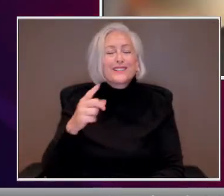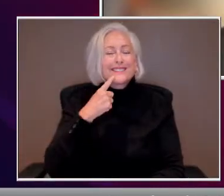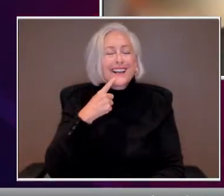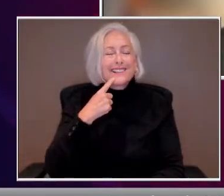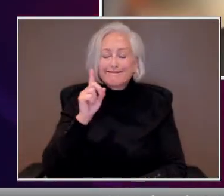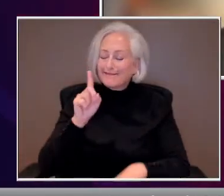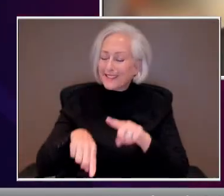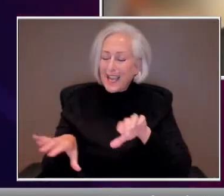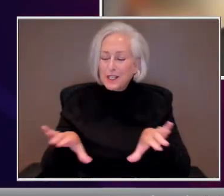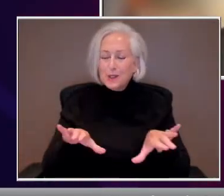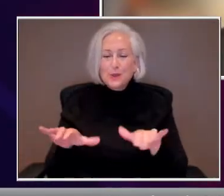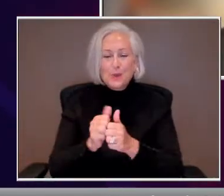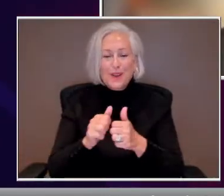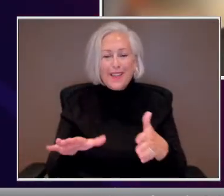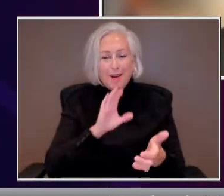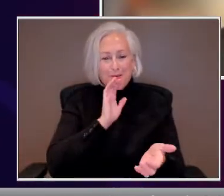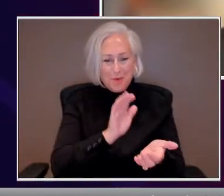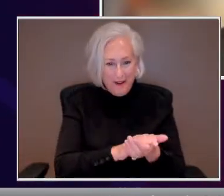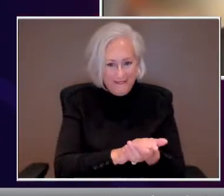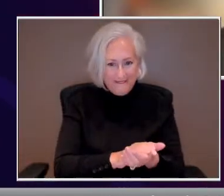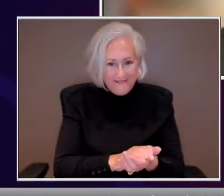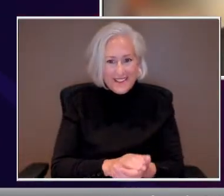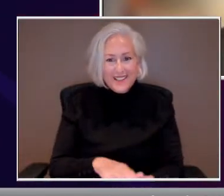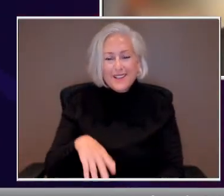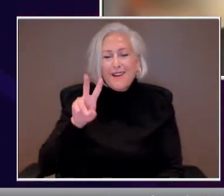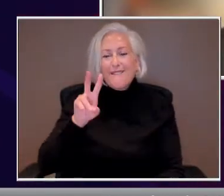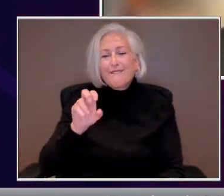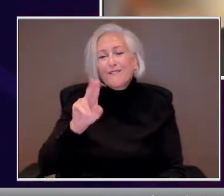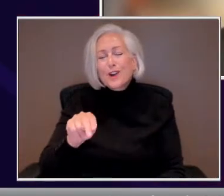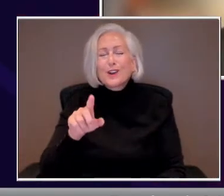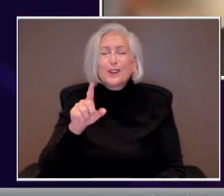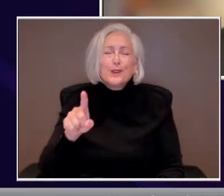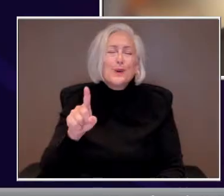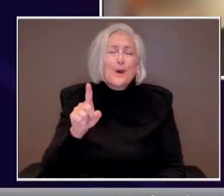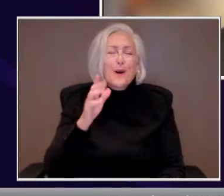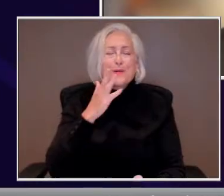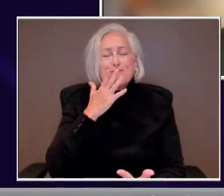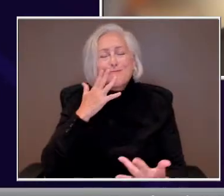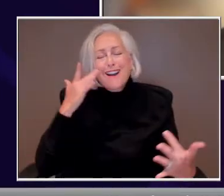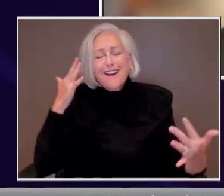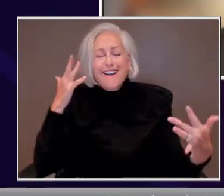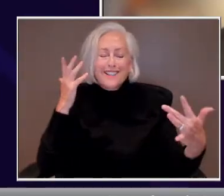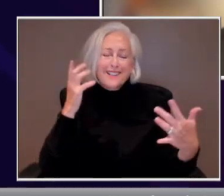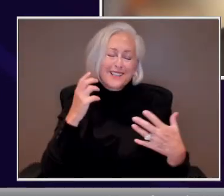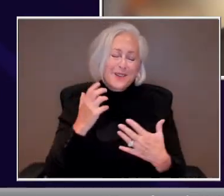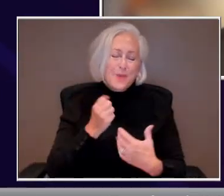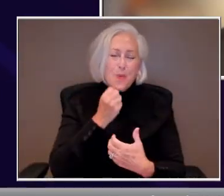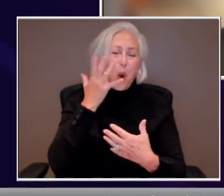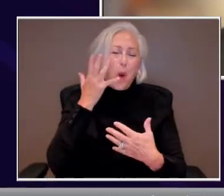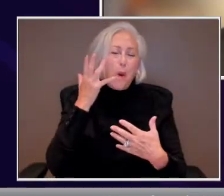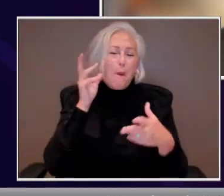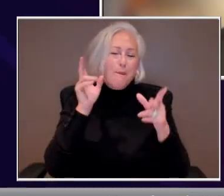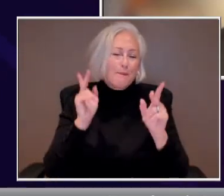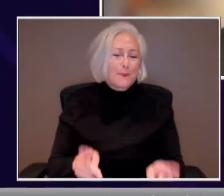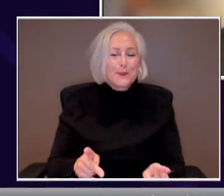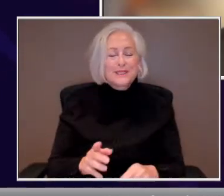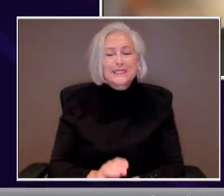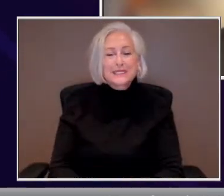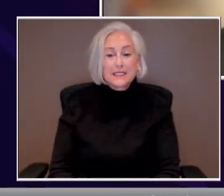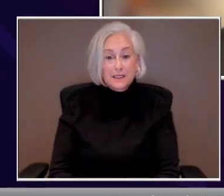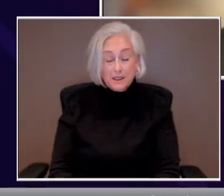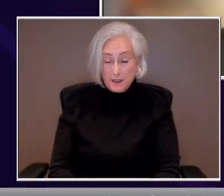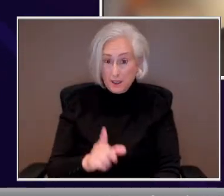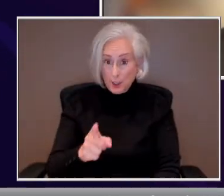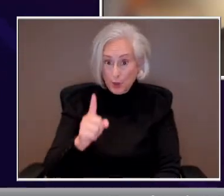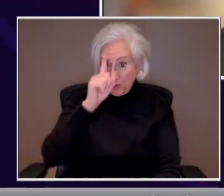warm person. You're such a people person. Was it an adjustment to have to transition to a virtual relationship